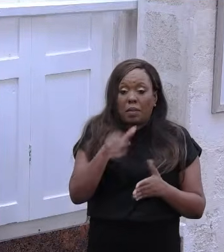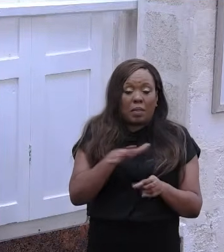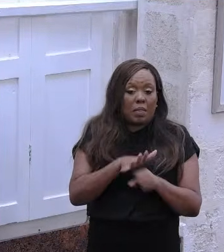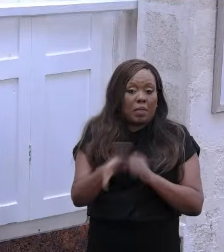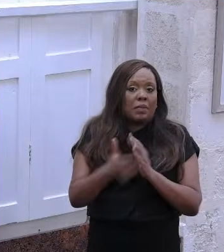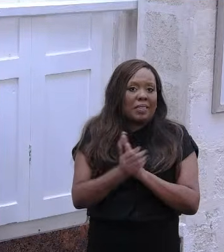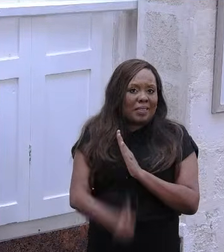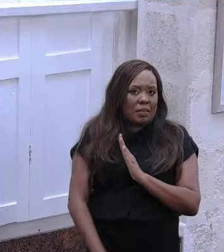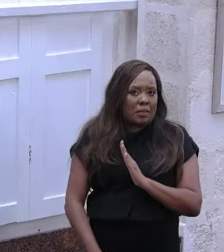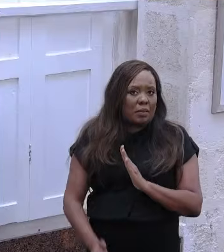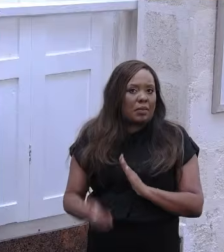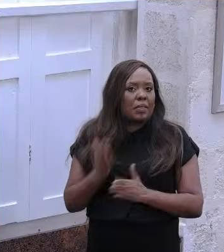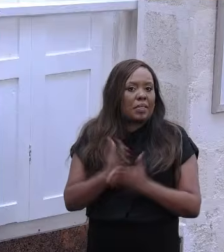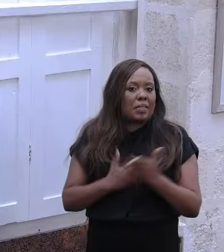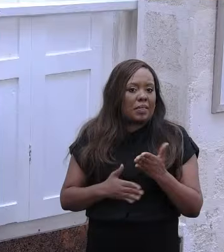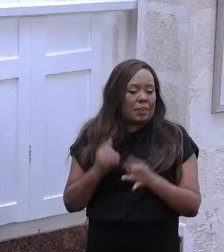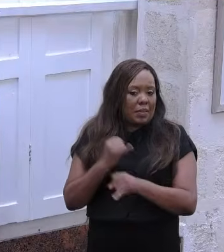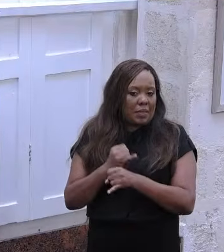country.